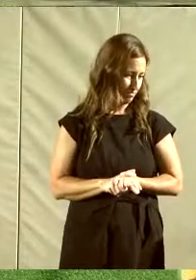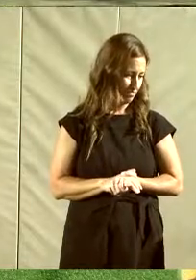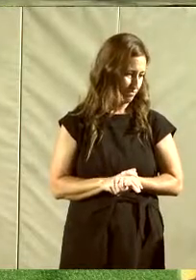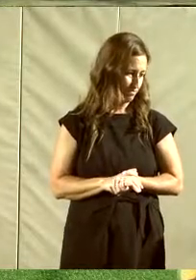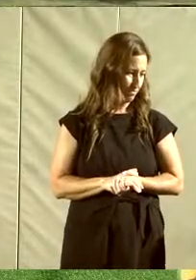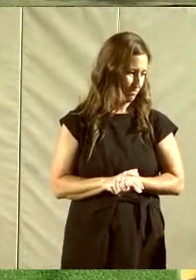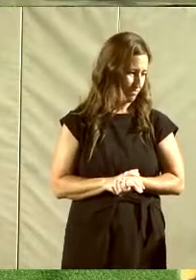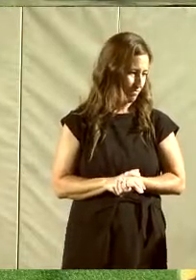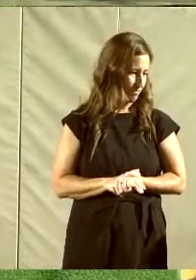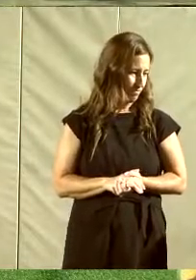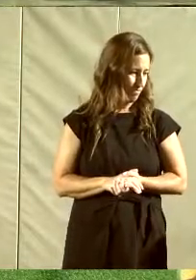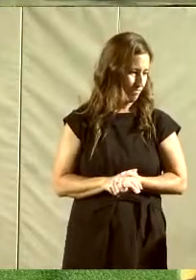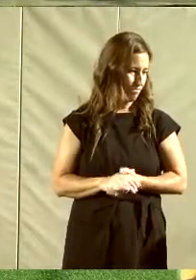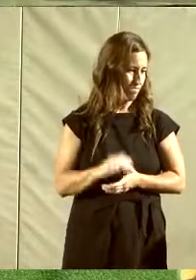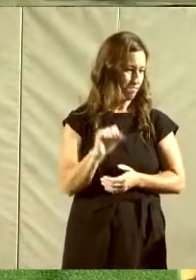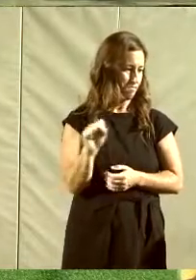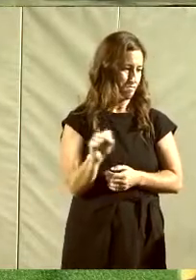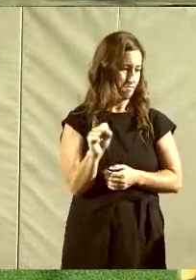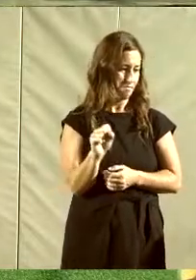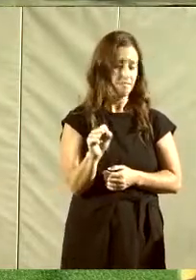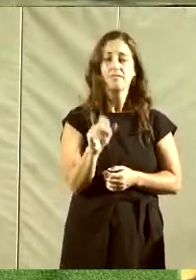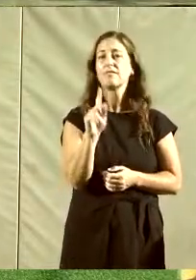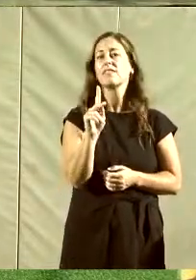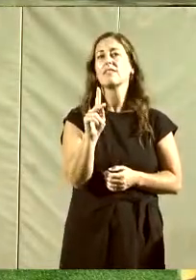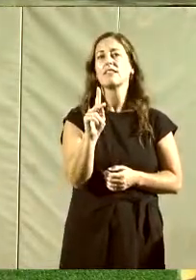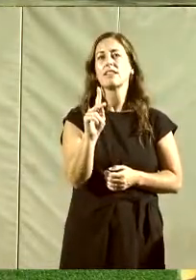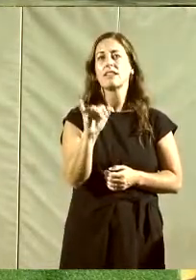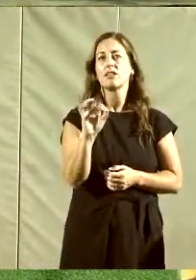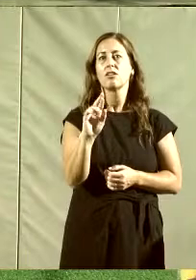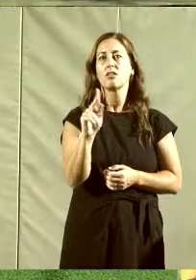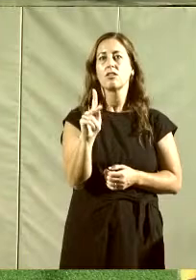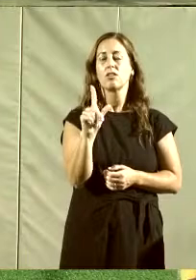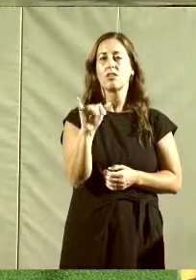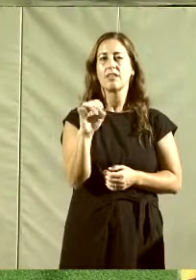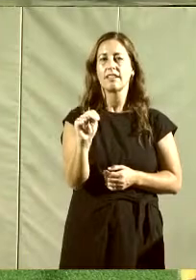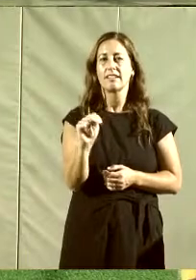Seth Connor Kirkland.